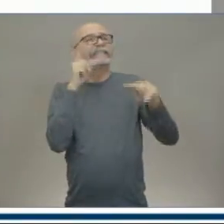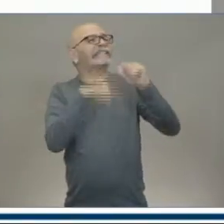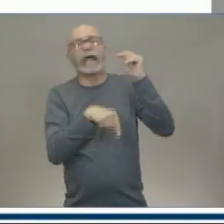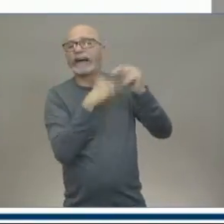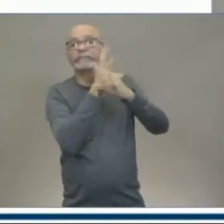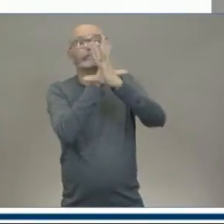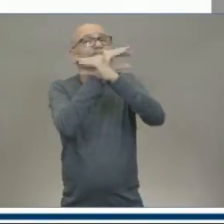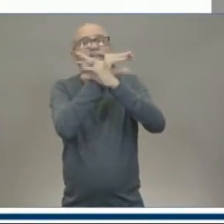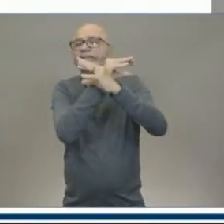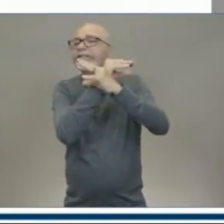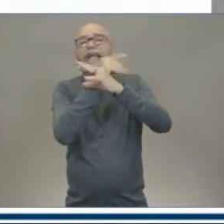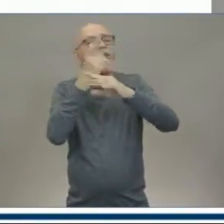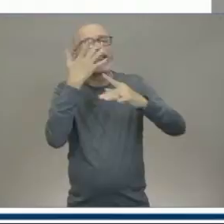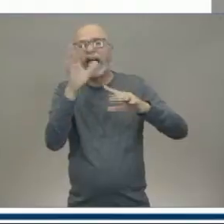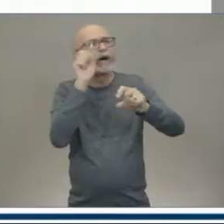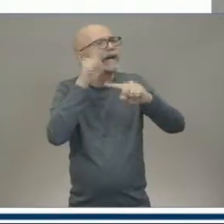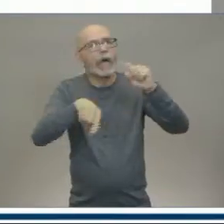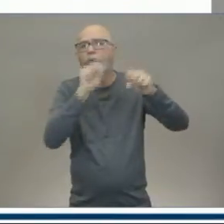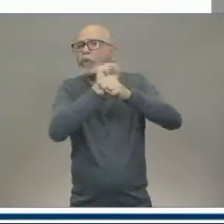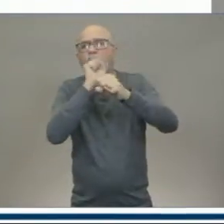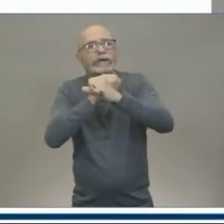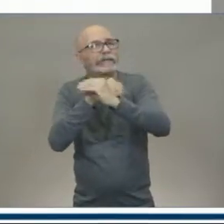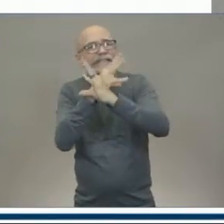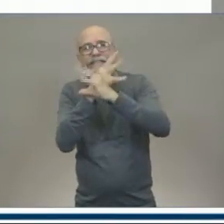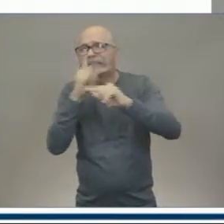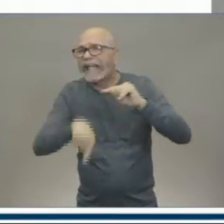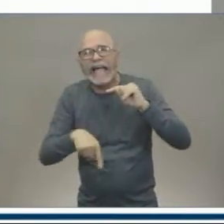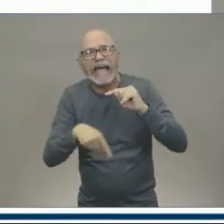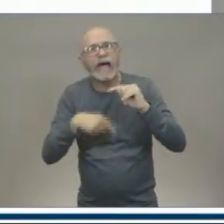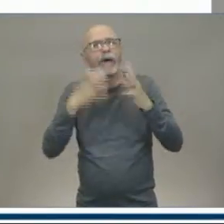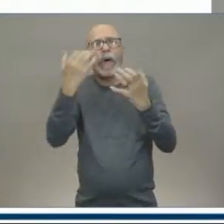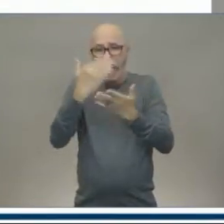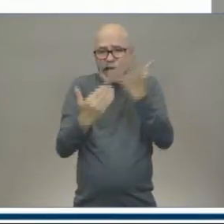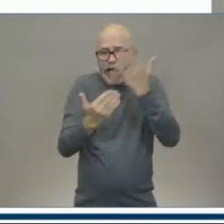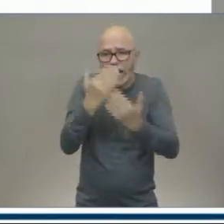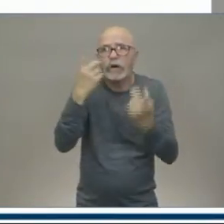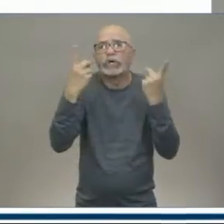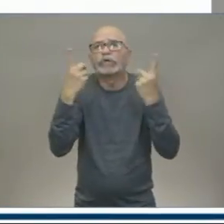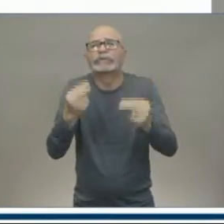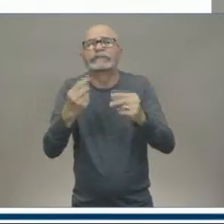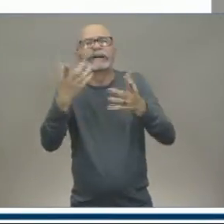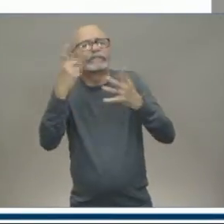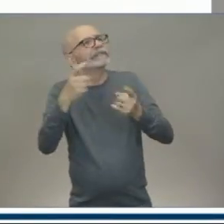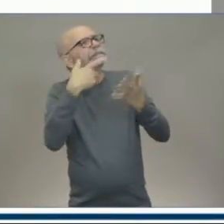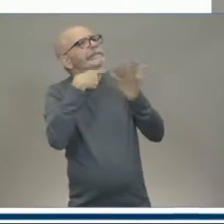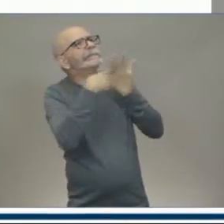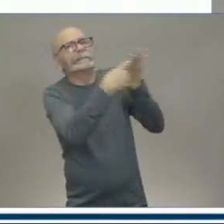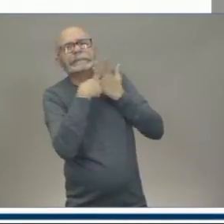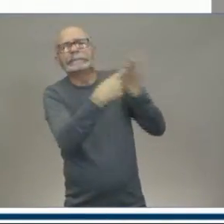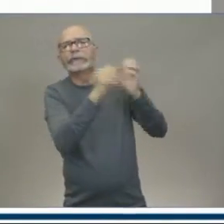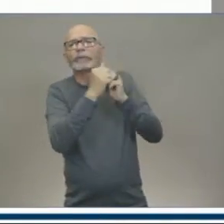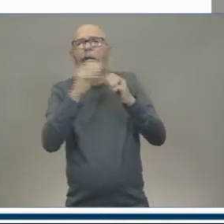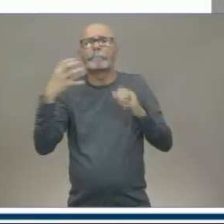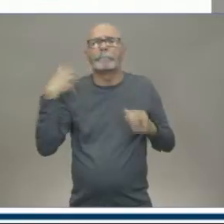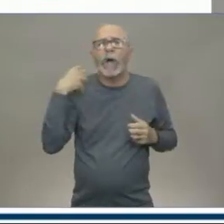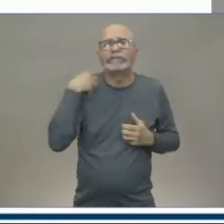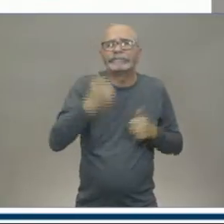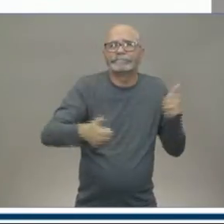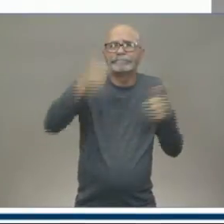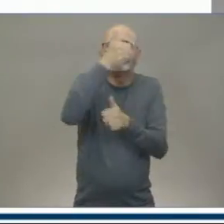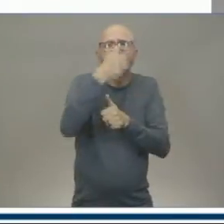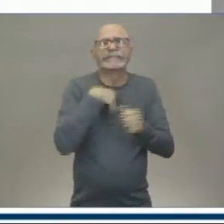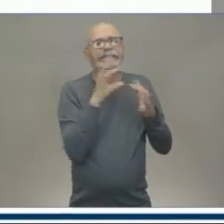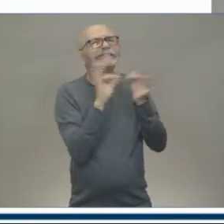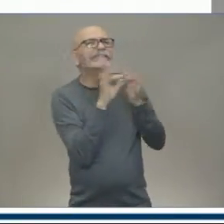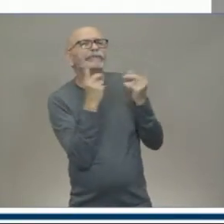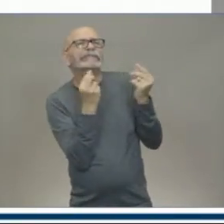of communications into government over the last week in various situations where people still have to work. They don't